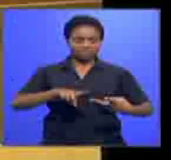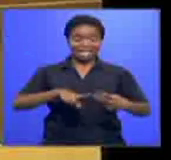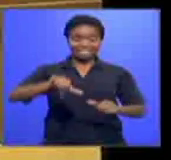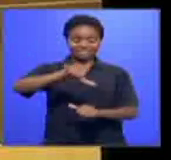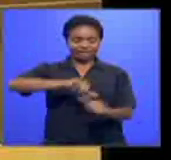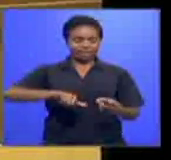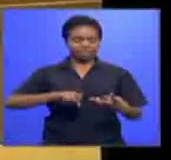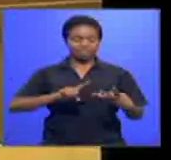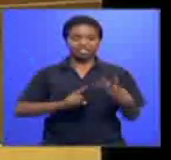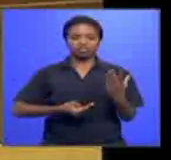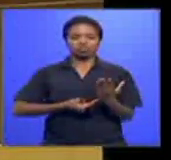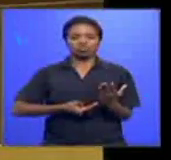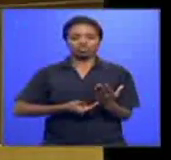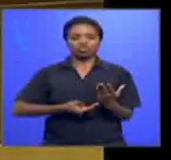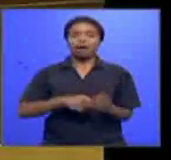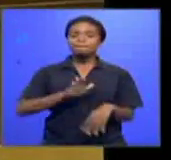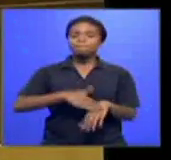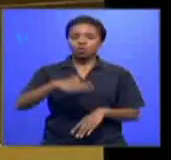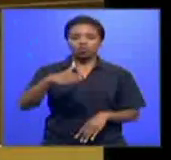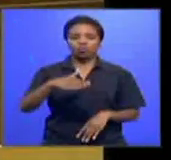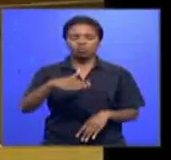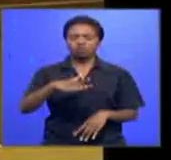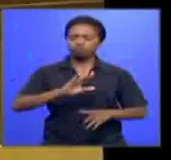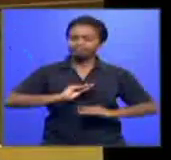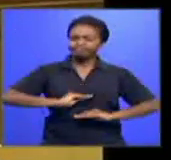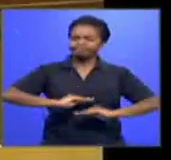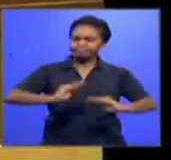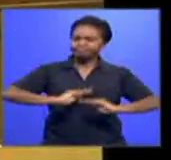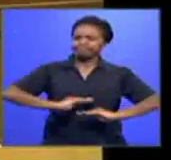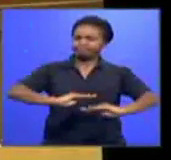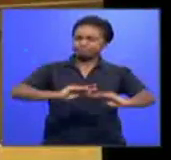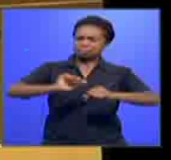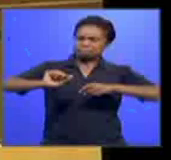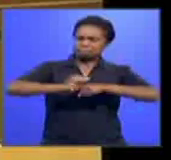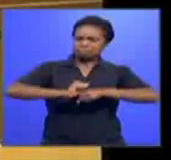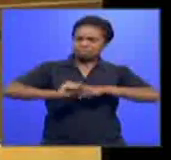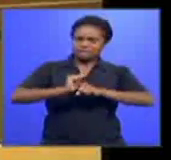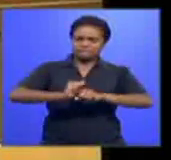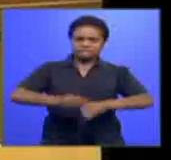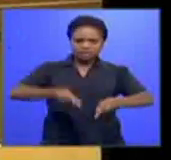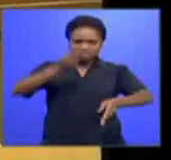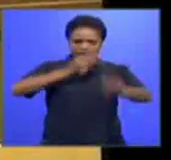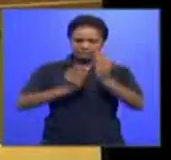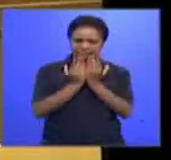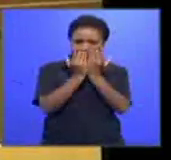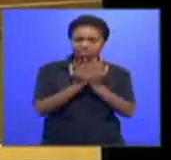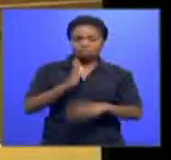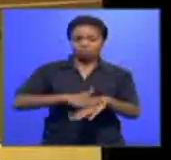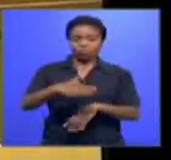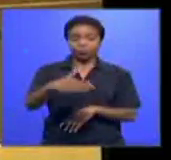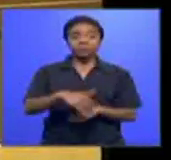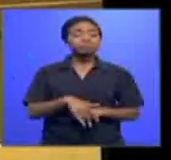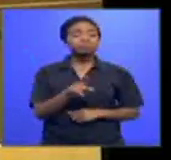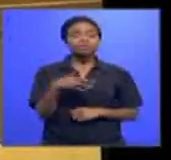The Department of Basic Education will establish a national task team